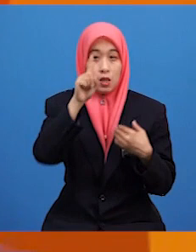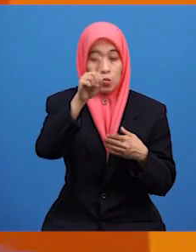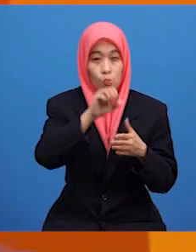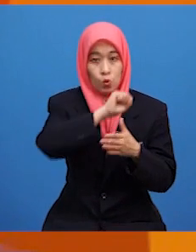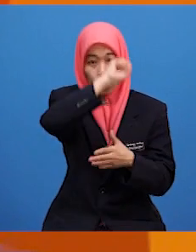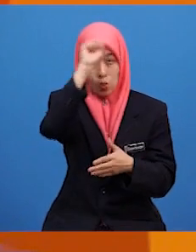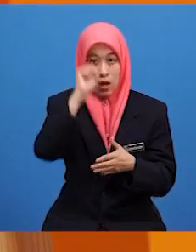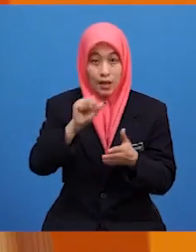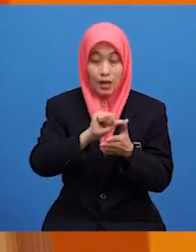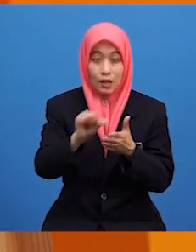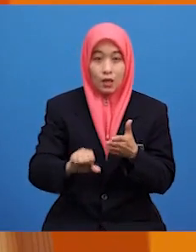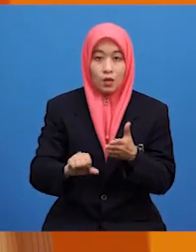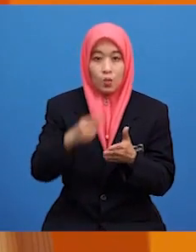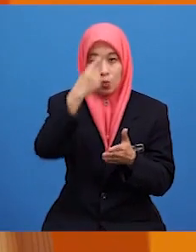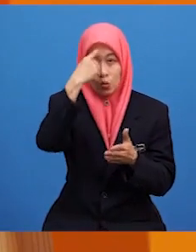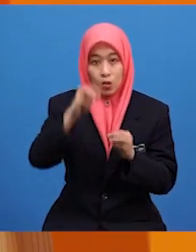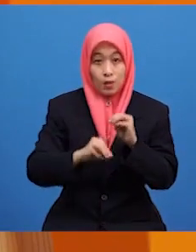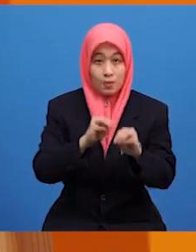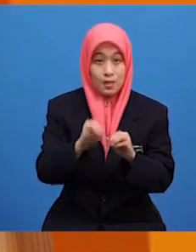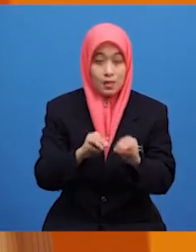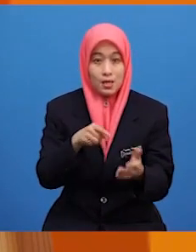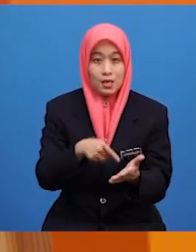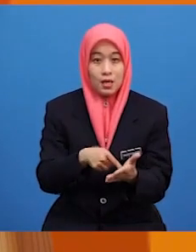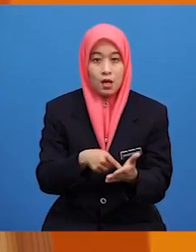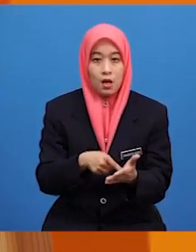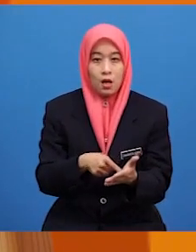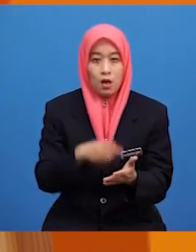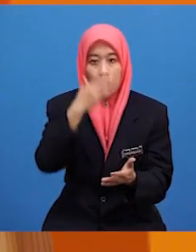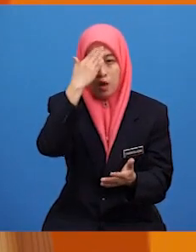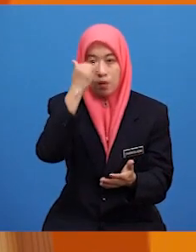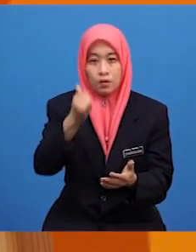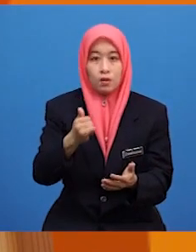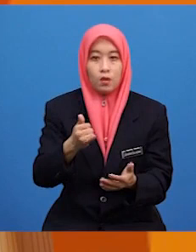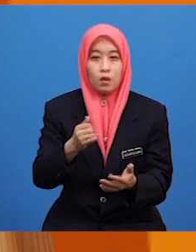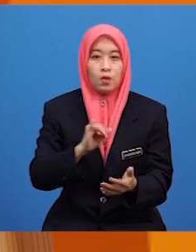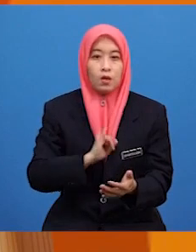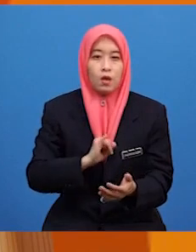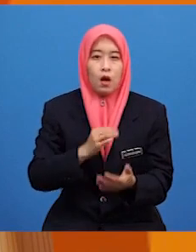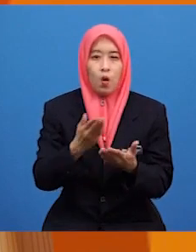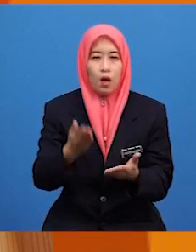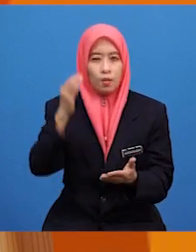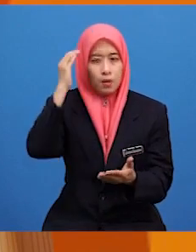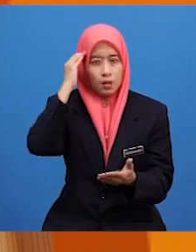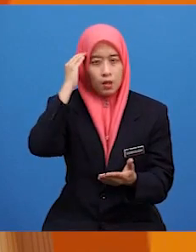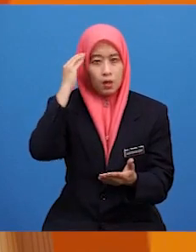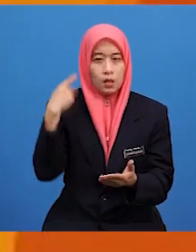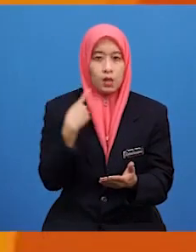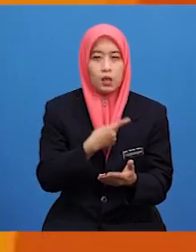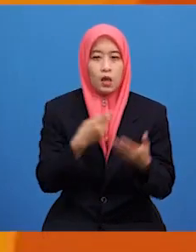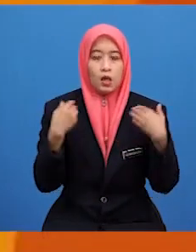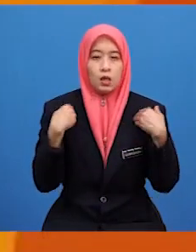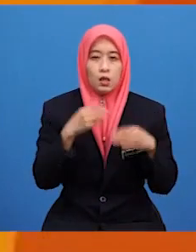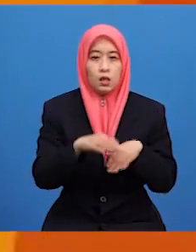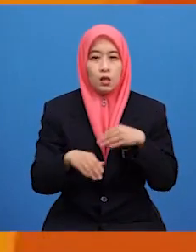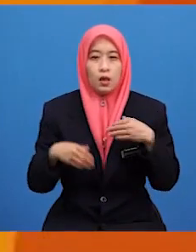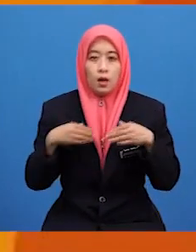this mission. Now, why do you think we have pets at home?